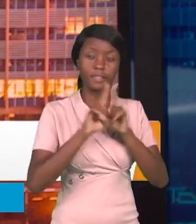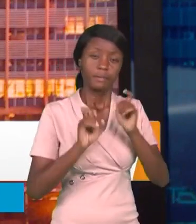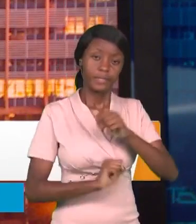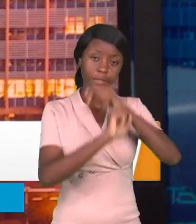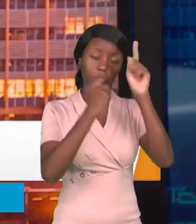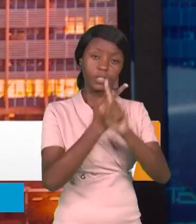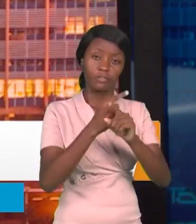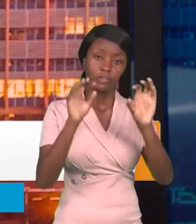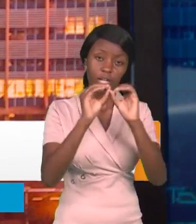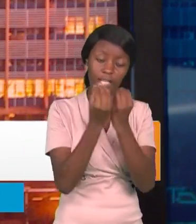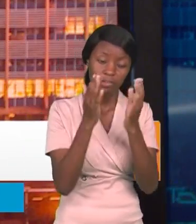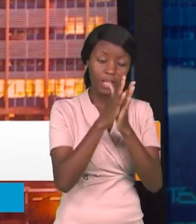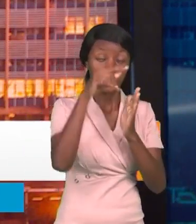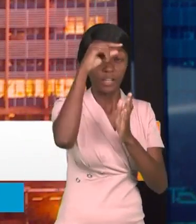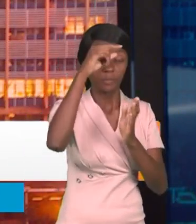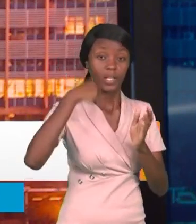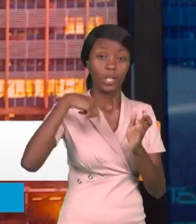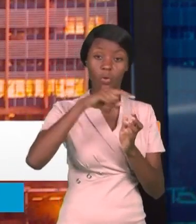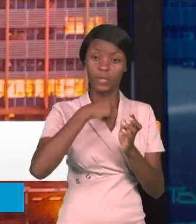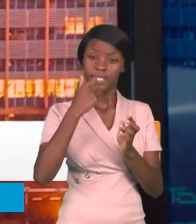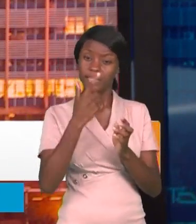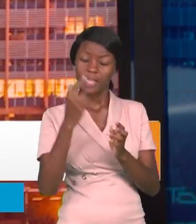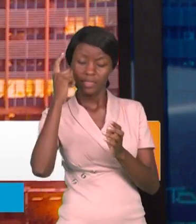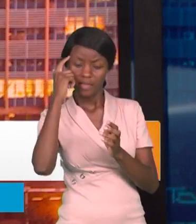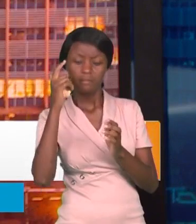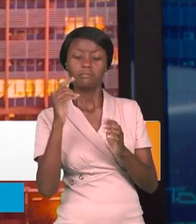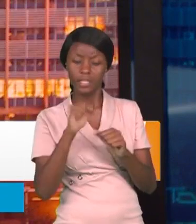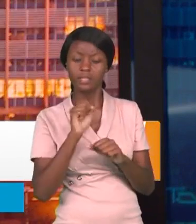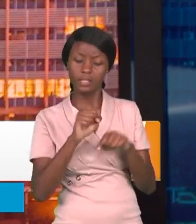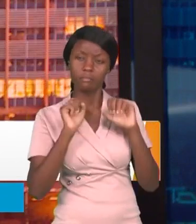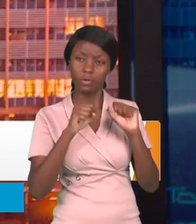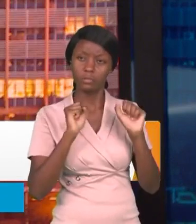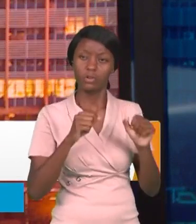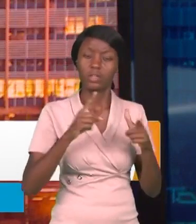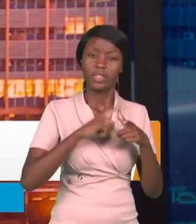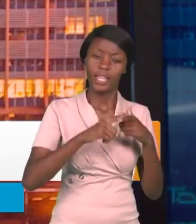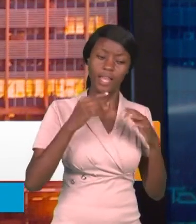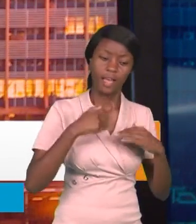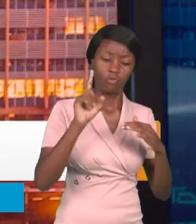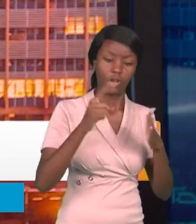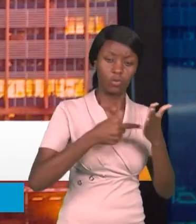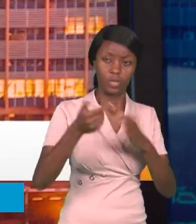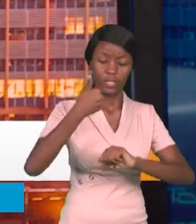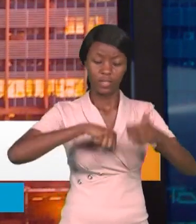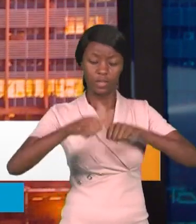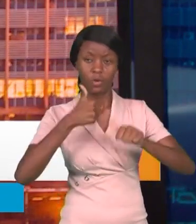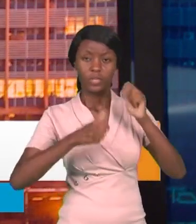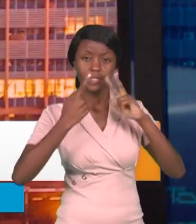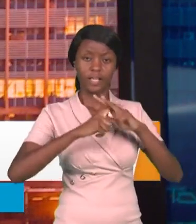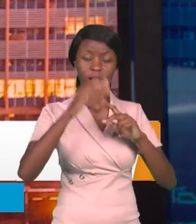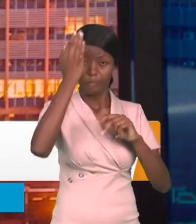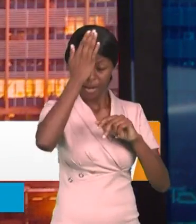various organizations, we were like, why not? And so we thought of a whole week initiative and activity, which runs from Monday through to